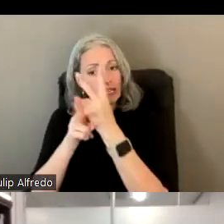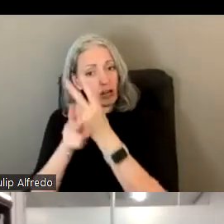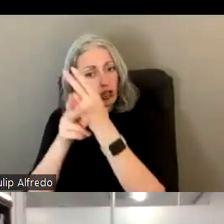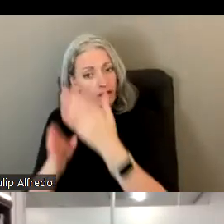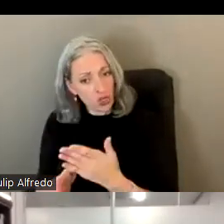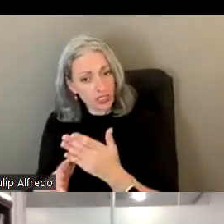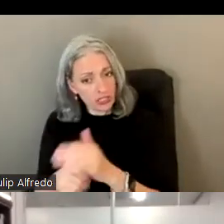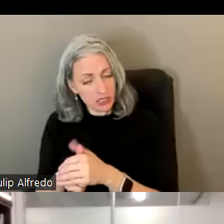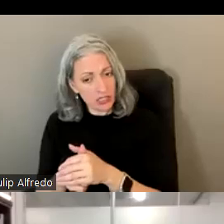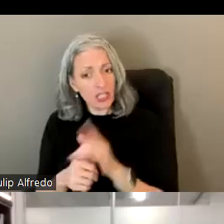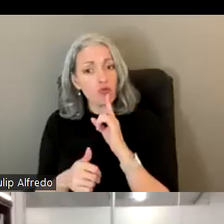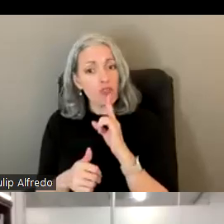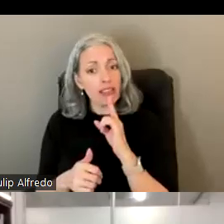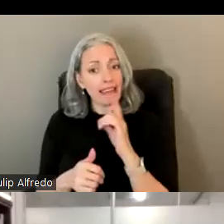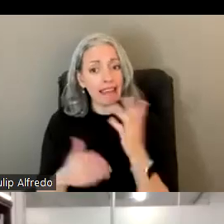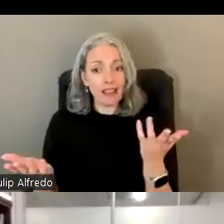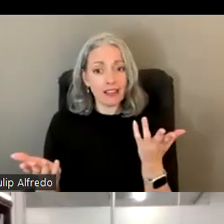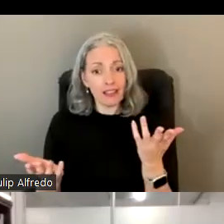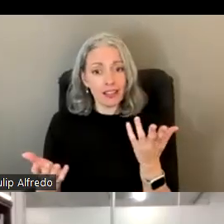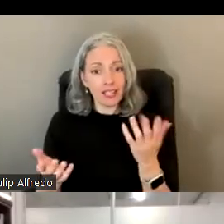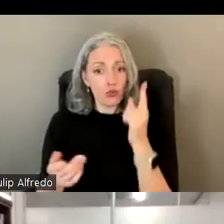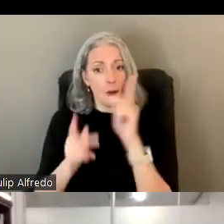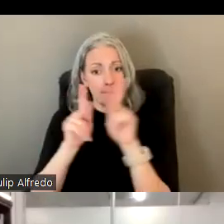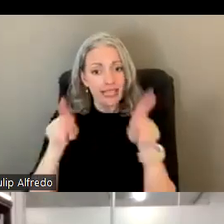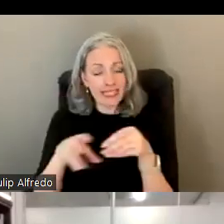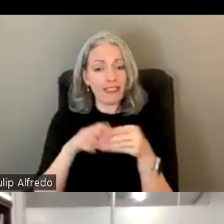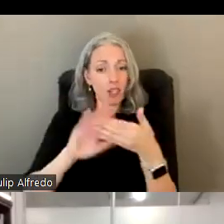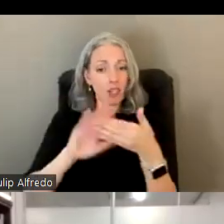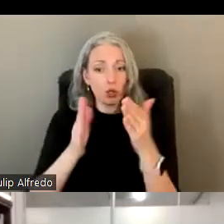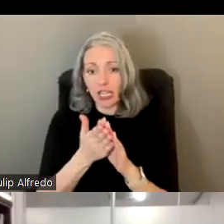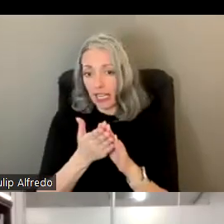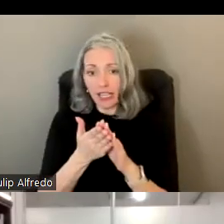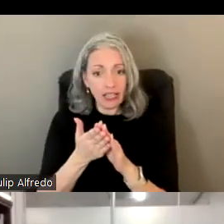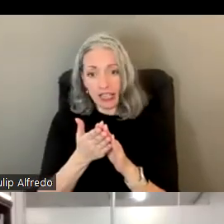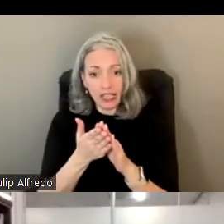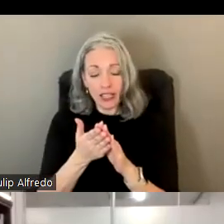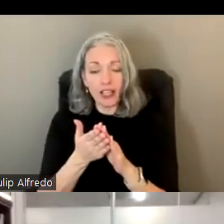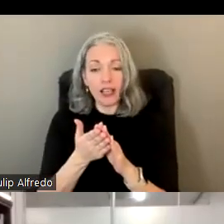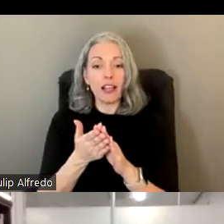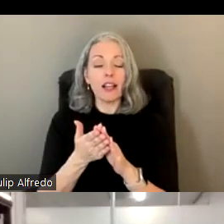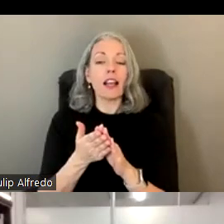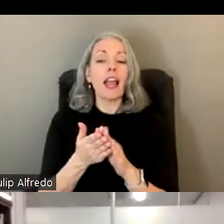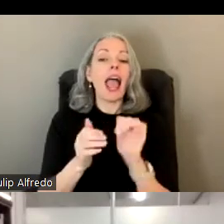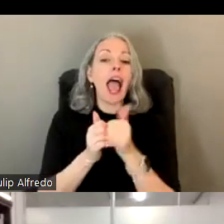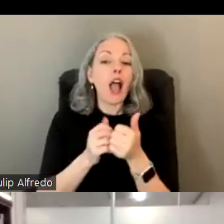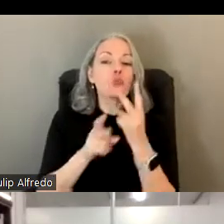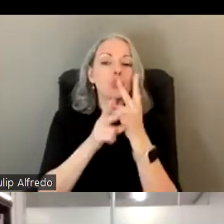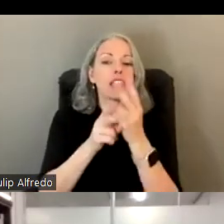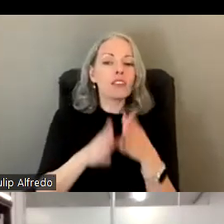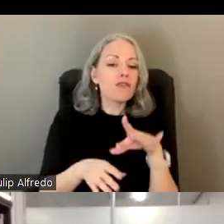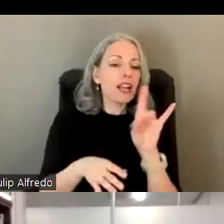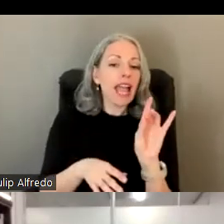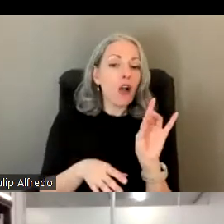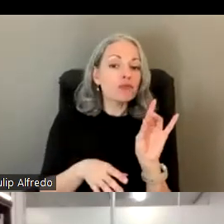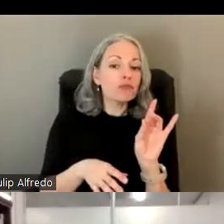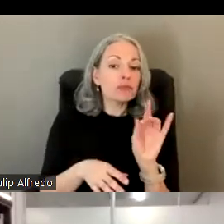So it could be one of those places in the community where it's been brought up a couple times so far. How do caregivers find out about these things? How can